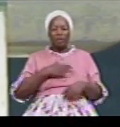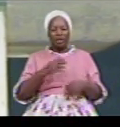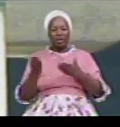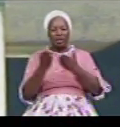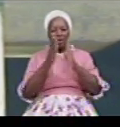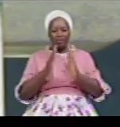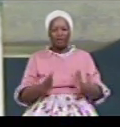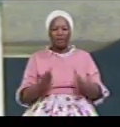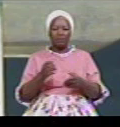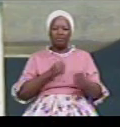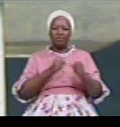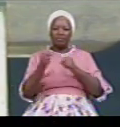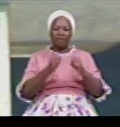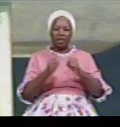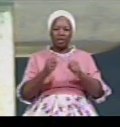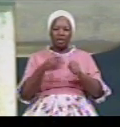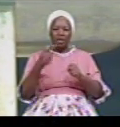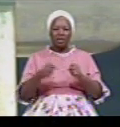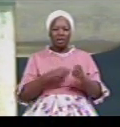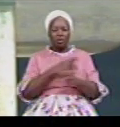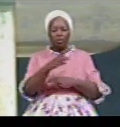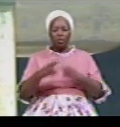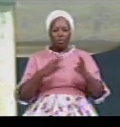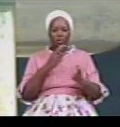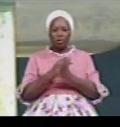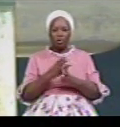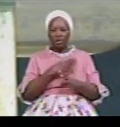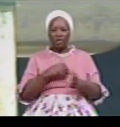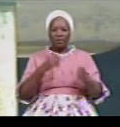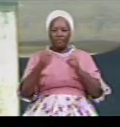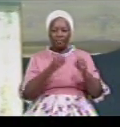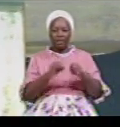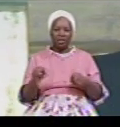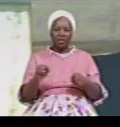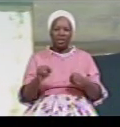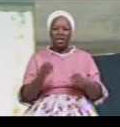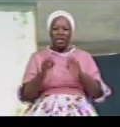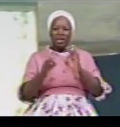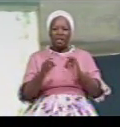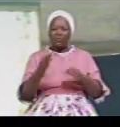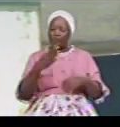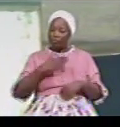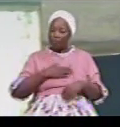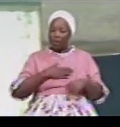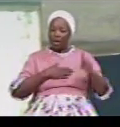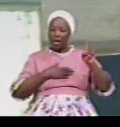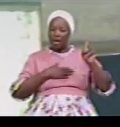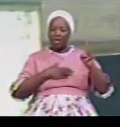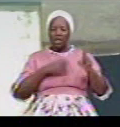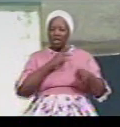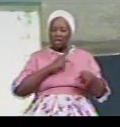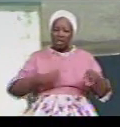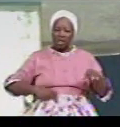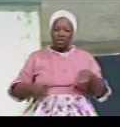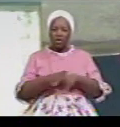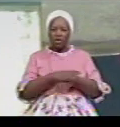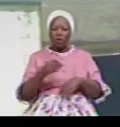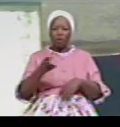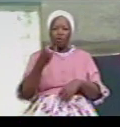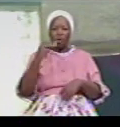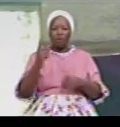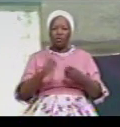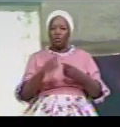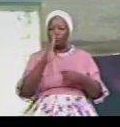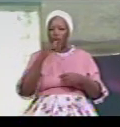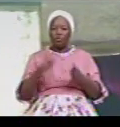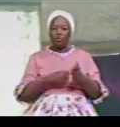the world and fighting. If my kingdom were of this world, then will